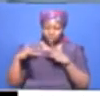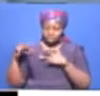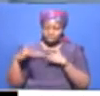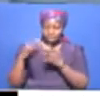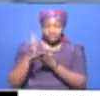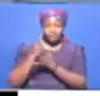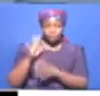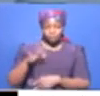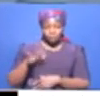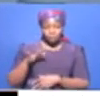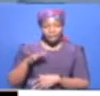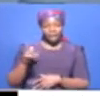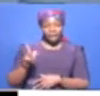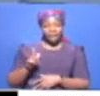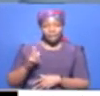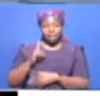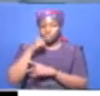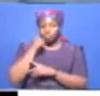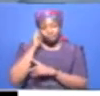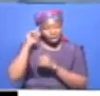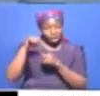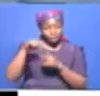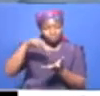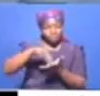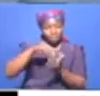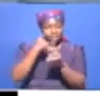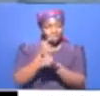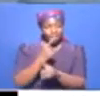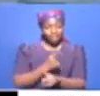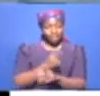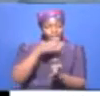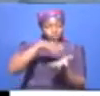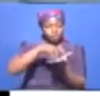ladies who are aspiring for various positions. We want to assure them